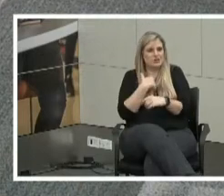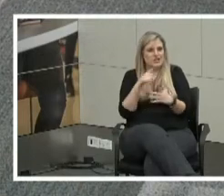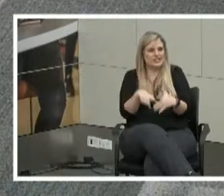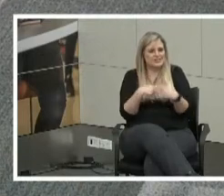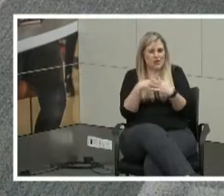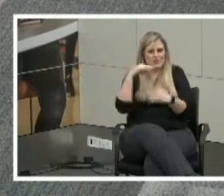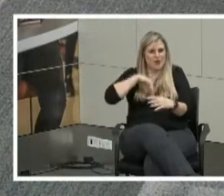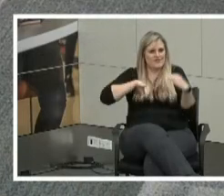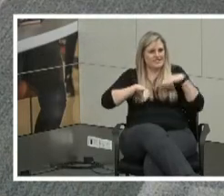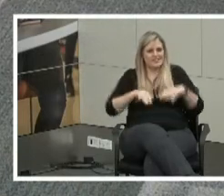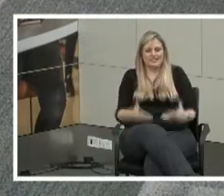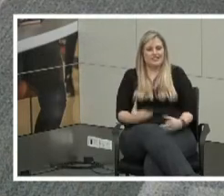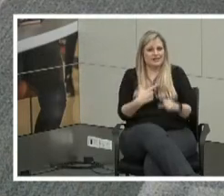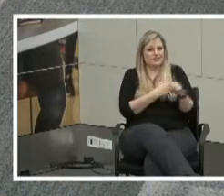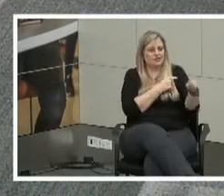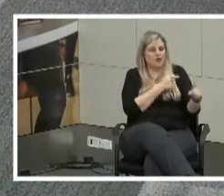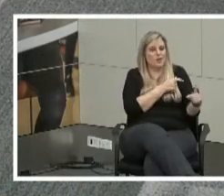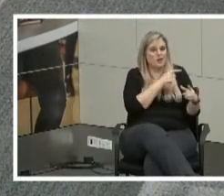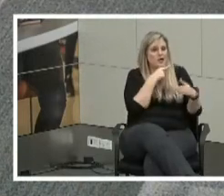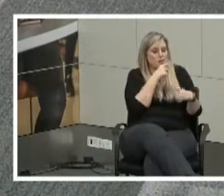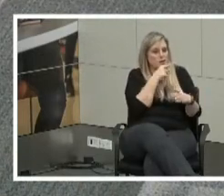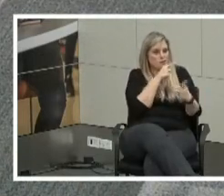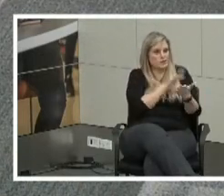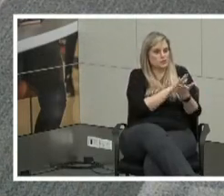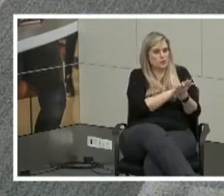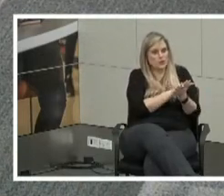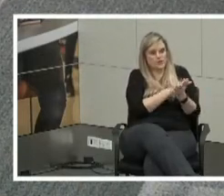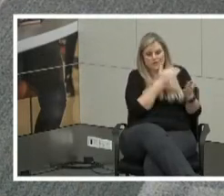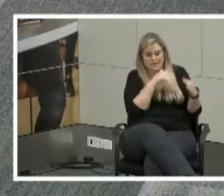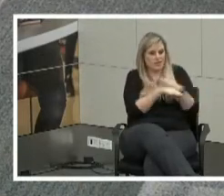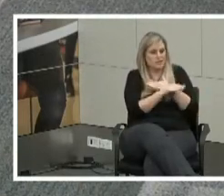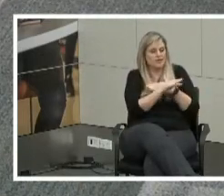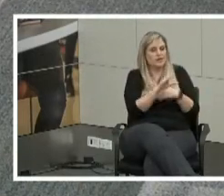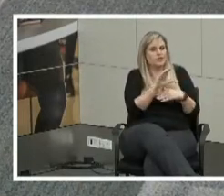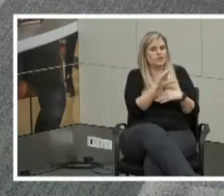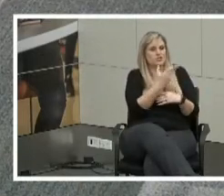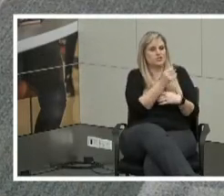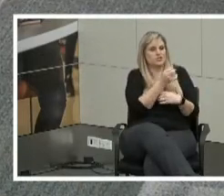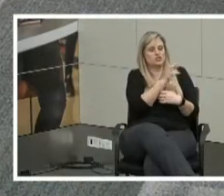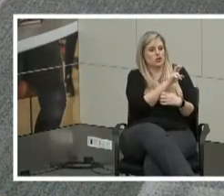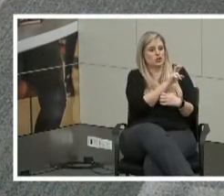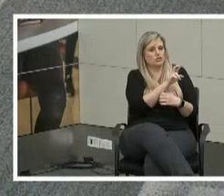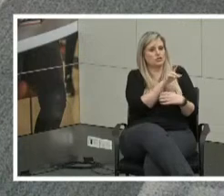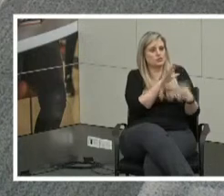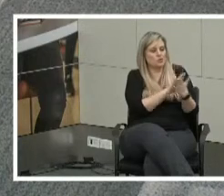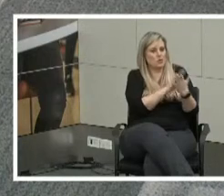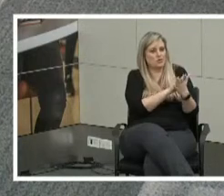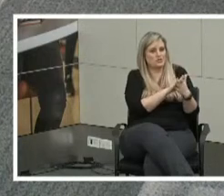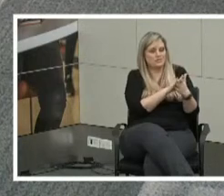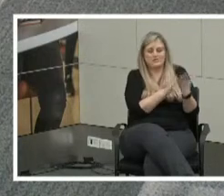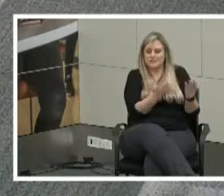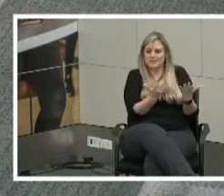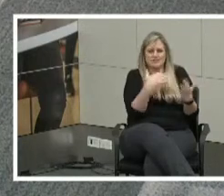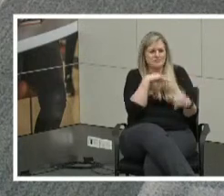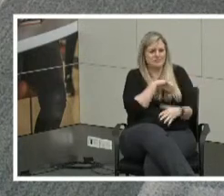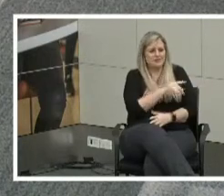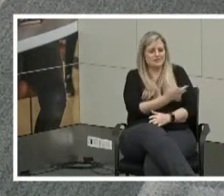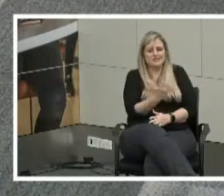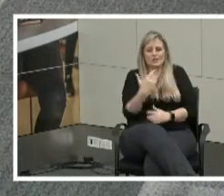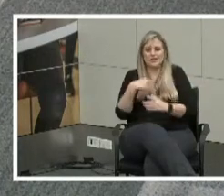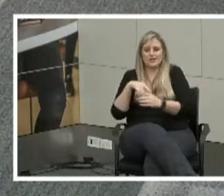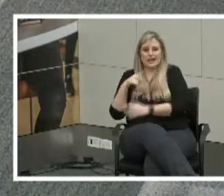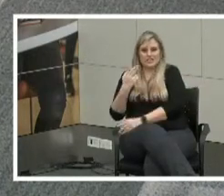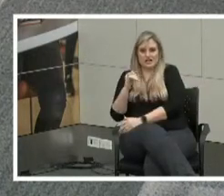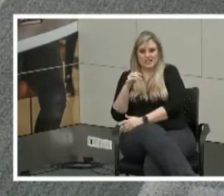of this thing first by taking our public schools and then swooping in with his charter schools to pick up the pieces and then we've got HISD vice